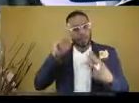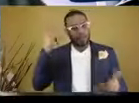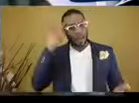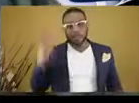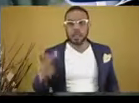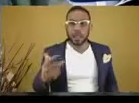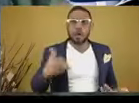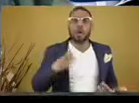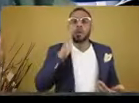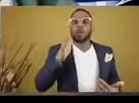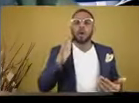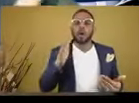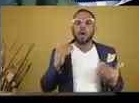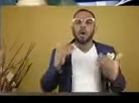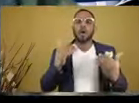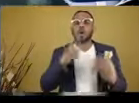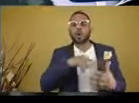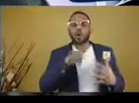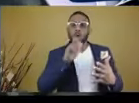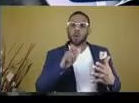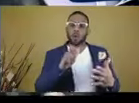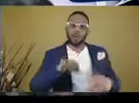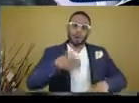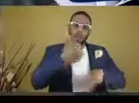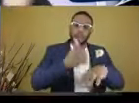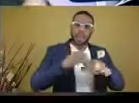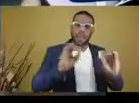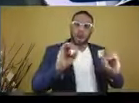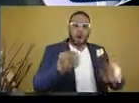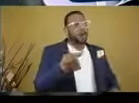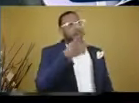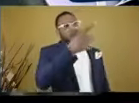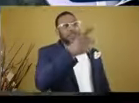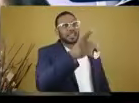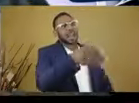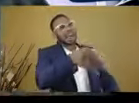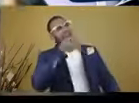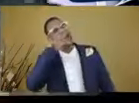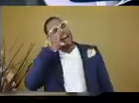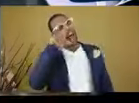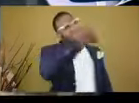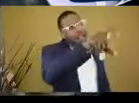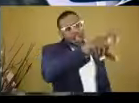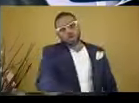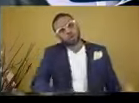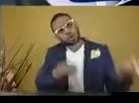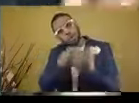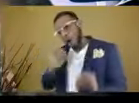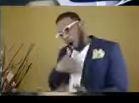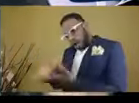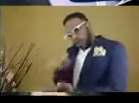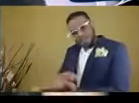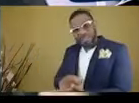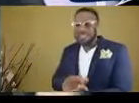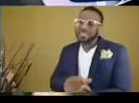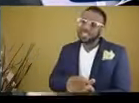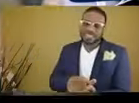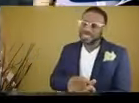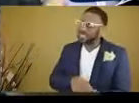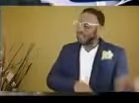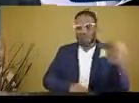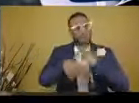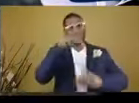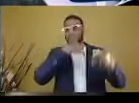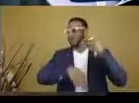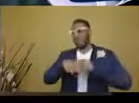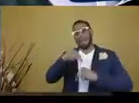we're going to go to those who we have put in office to ask them to support our agenda. That's kind of backwards, ain't it, y'all? Like, if we